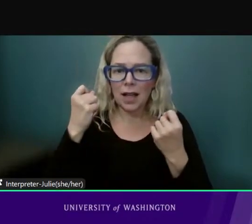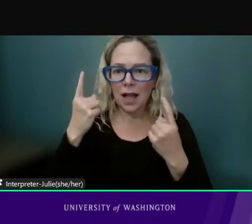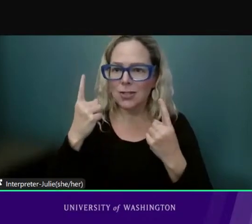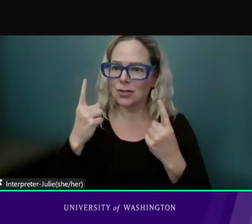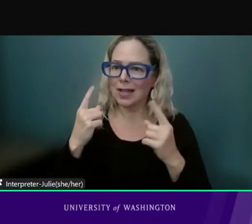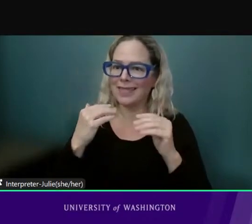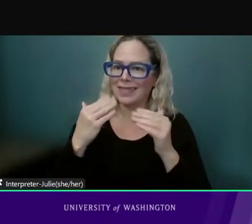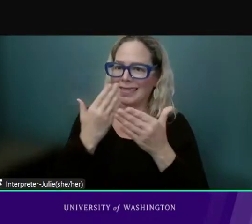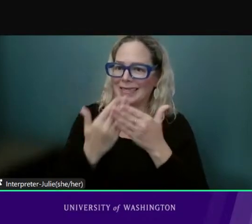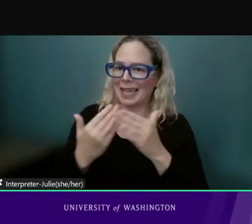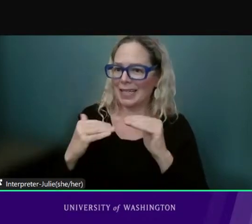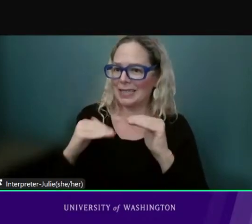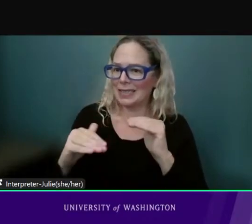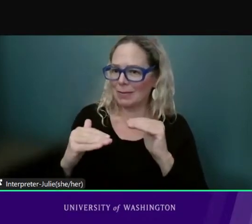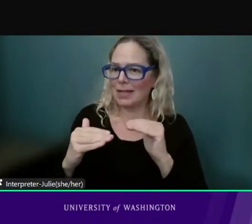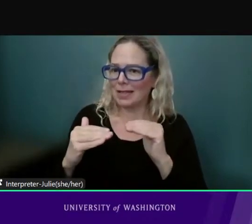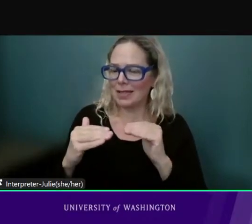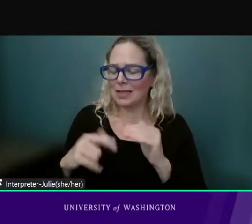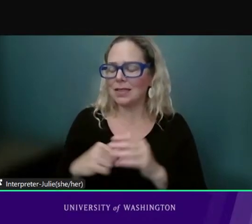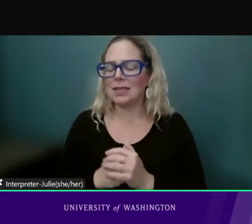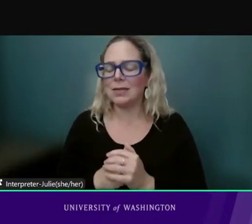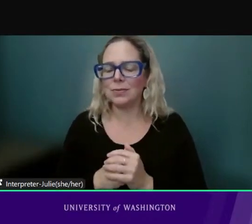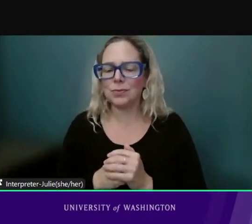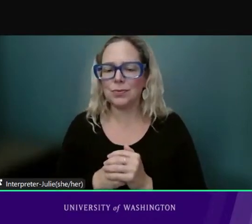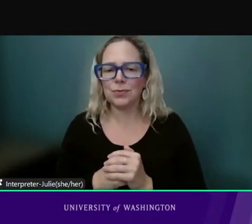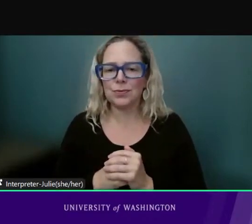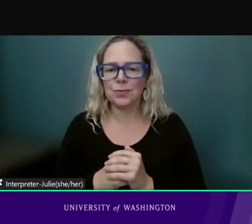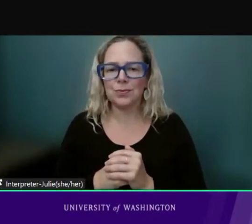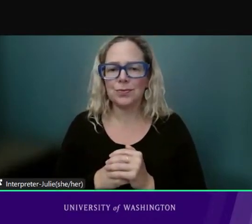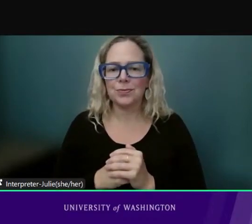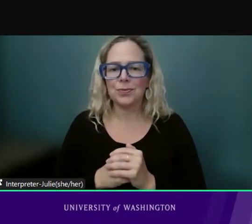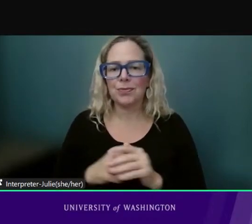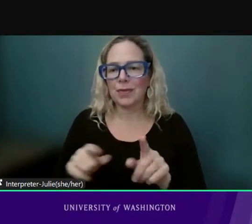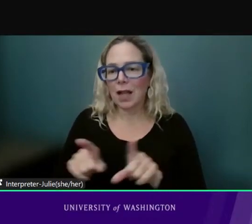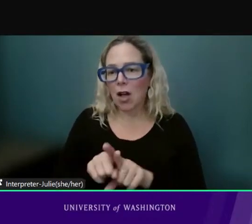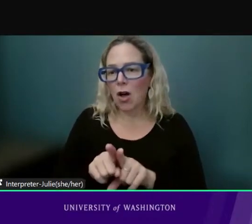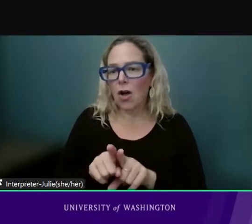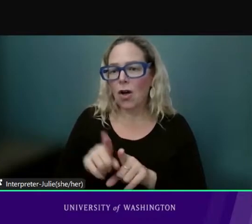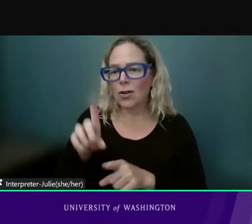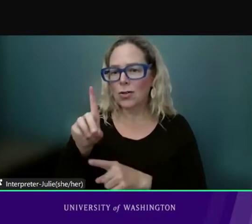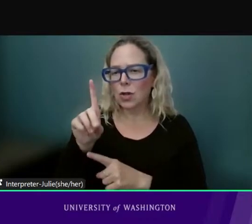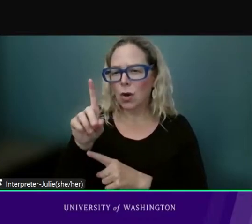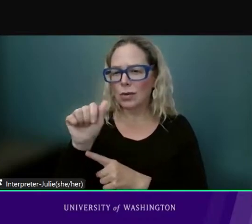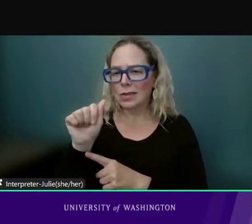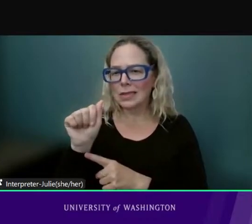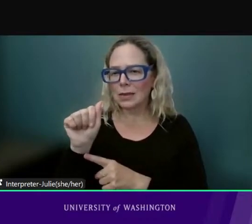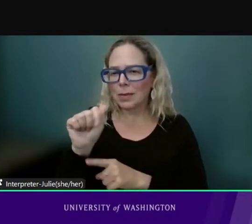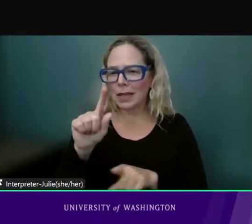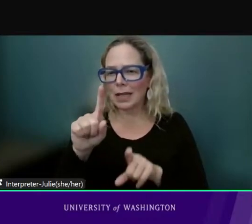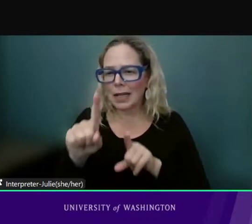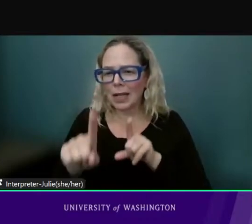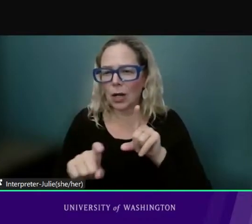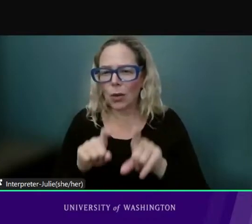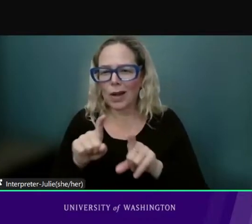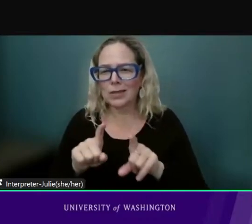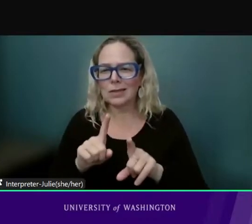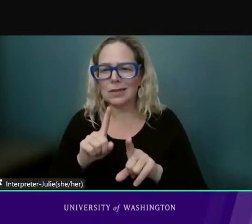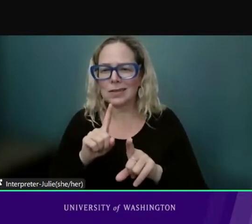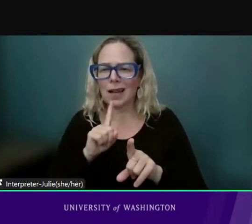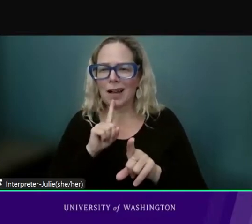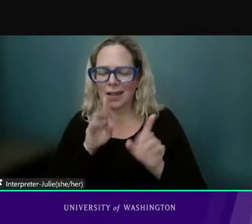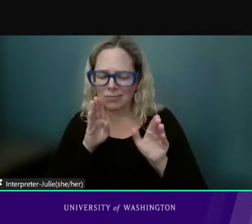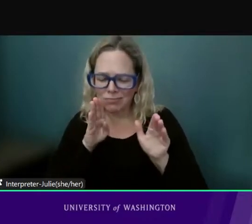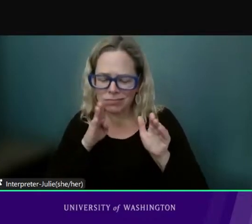limited to what we presented. Also, what I presented. Also, disability questions are framed narrowly as